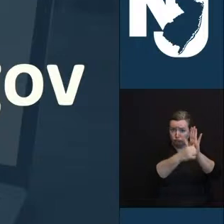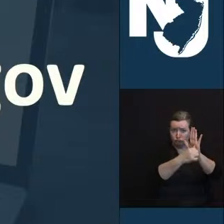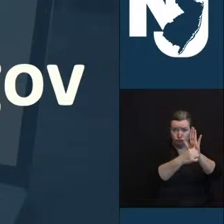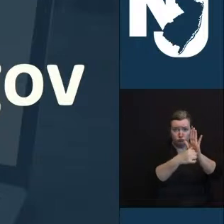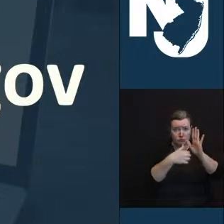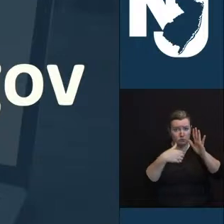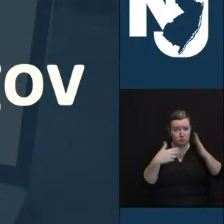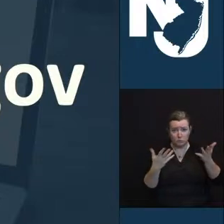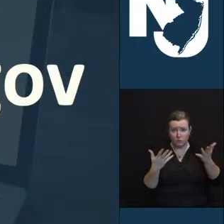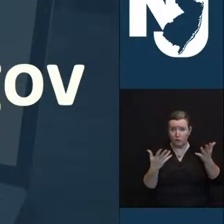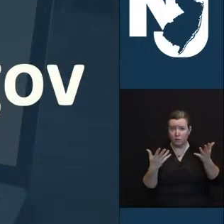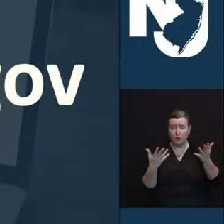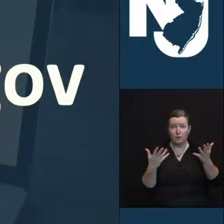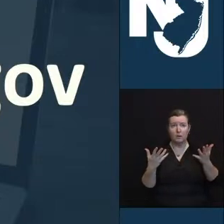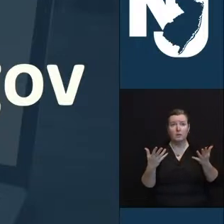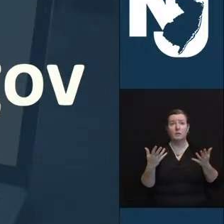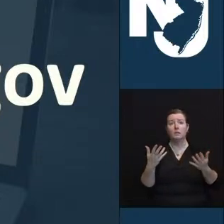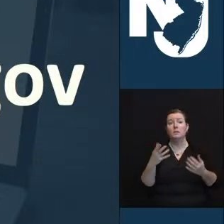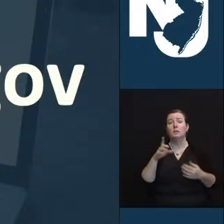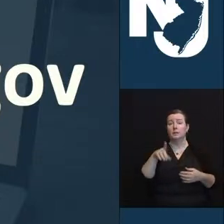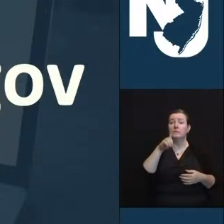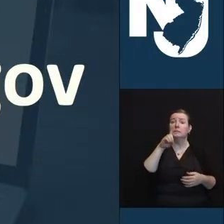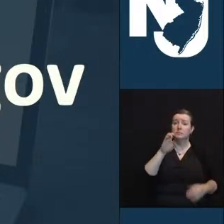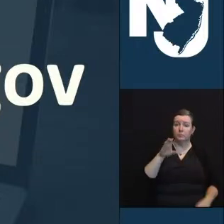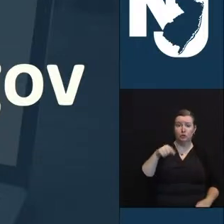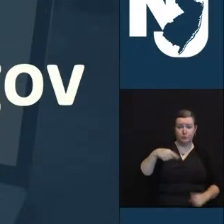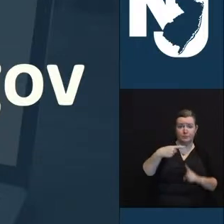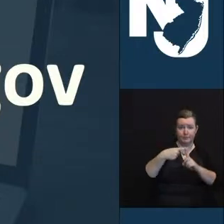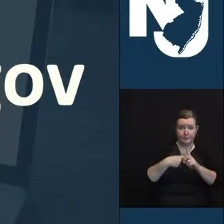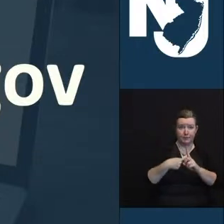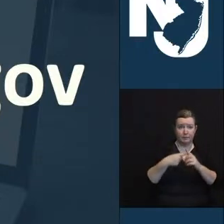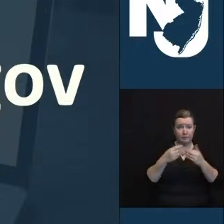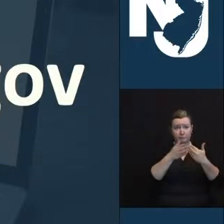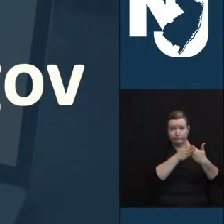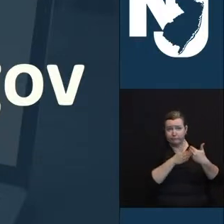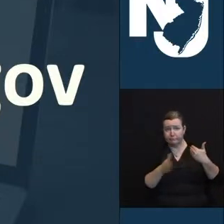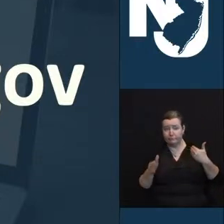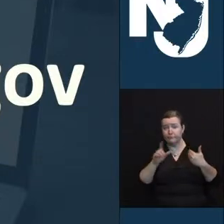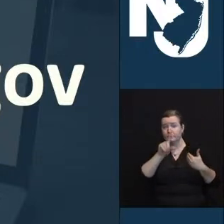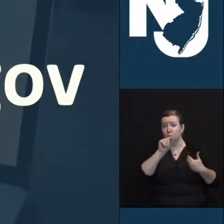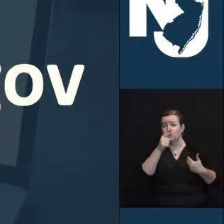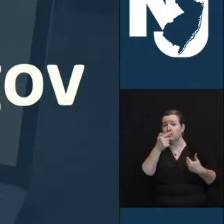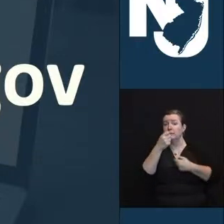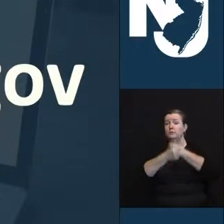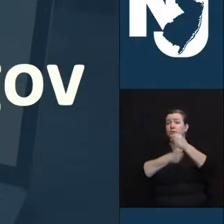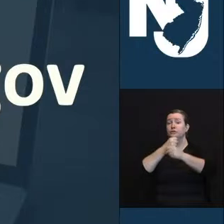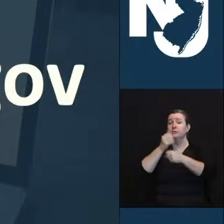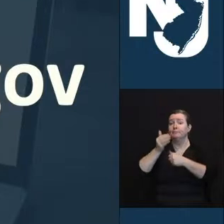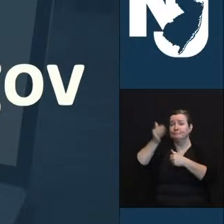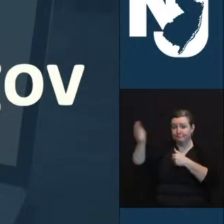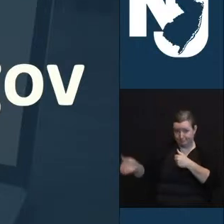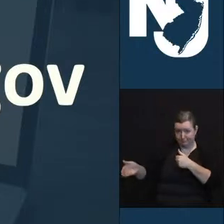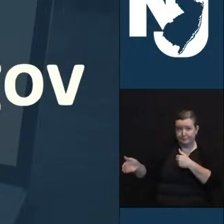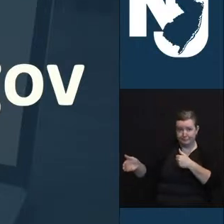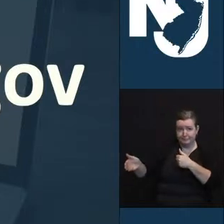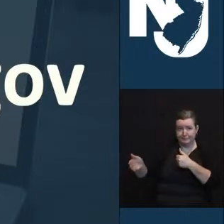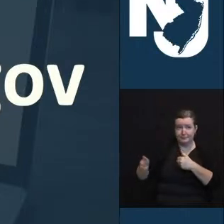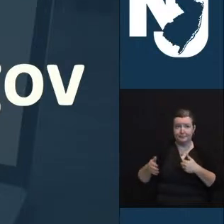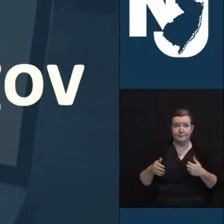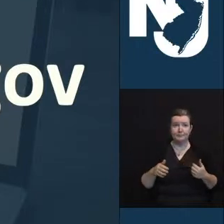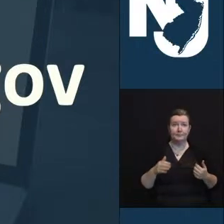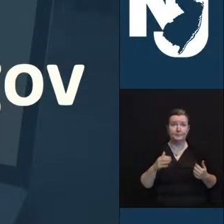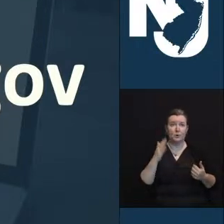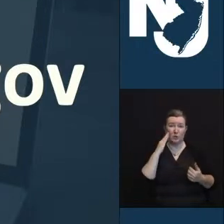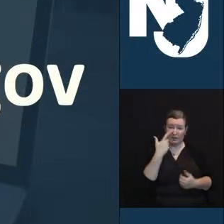this month and into early 2021, our vaccination rates will not yet be in a place where they will have